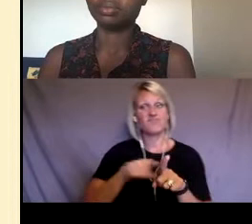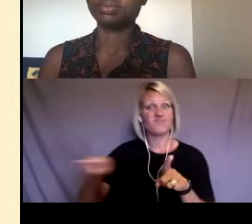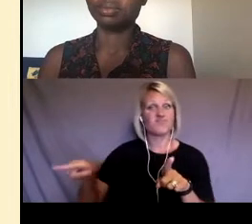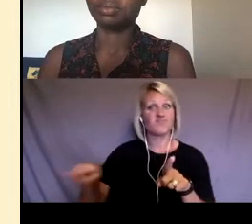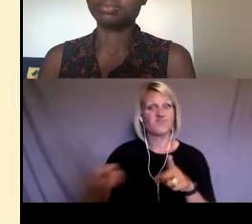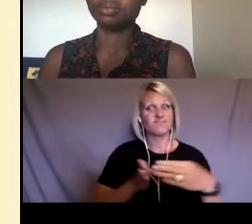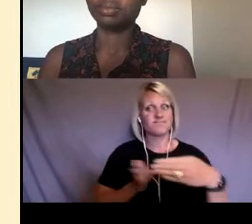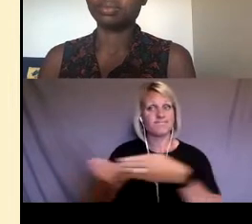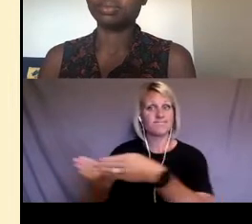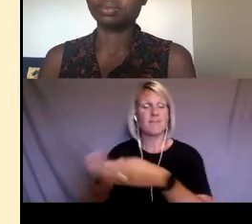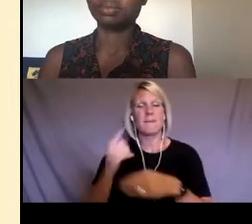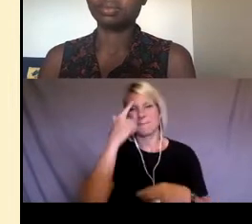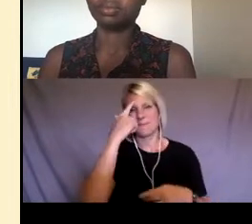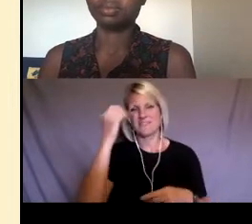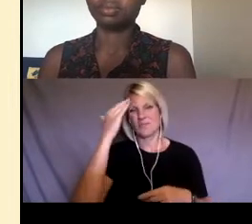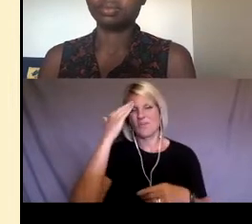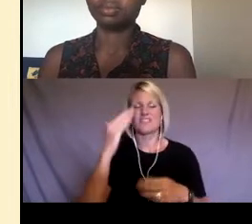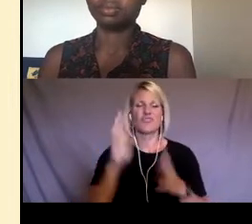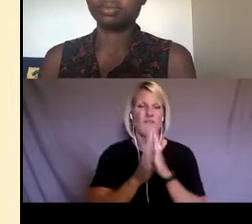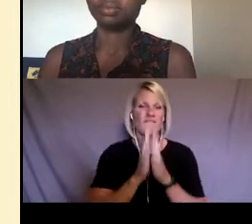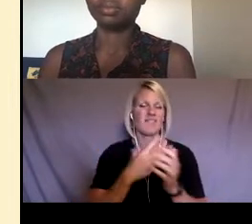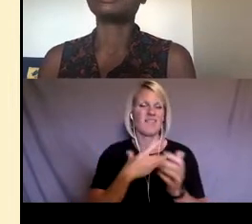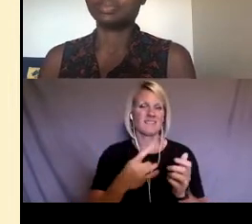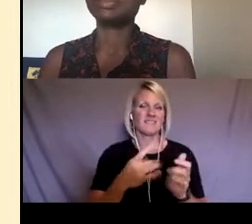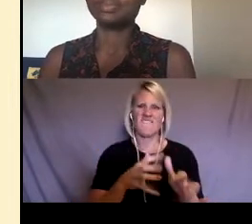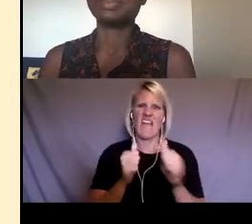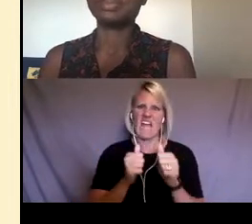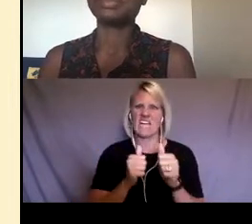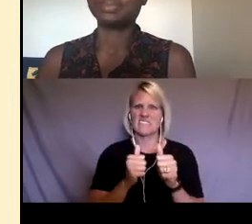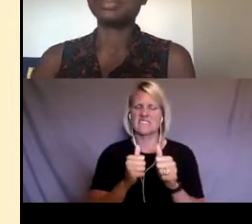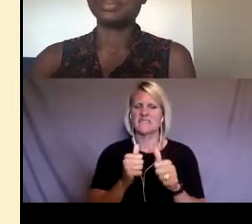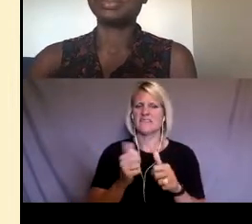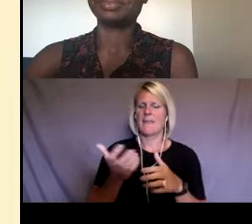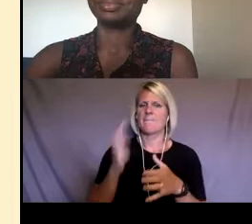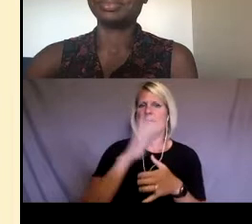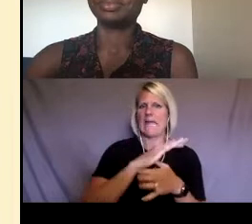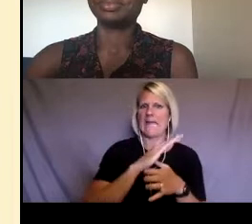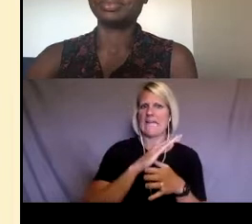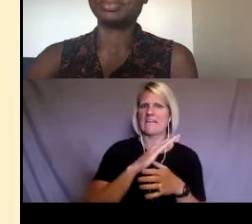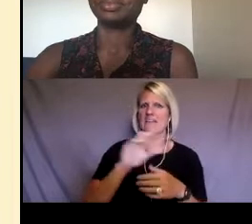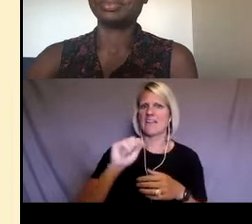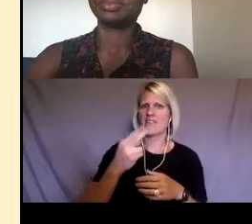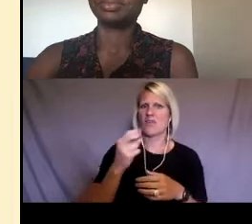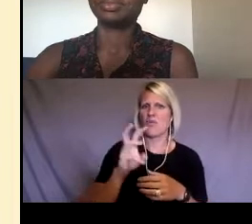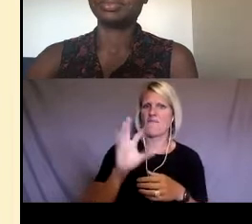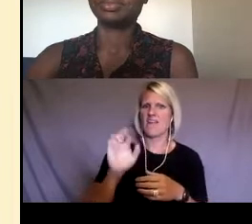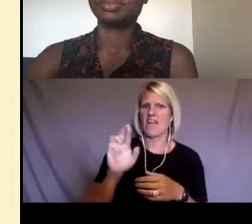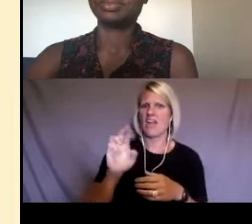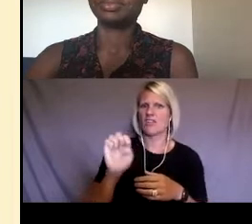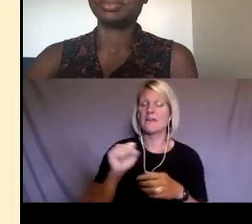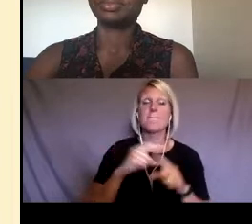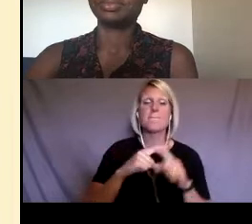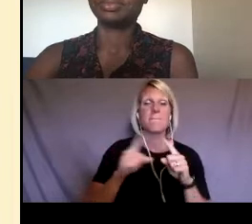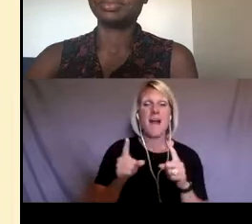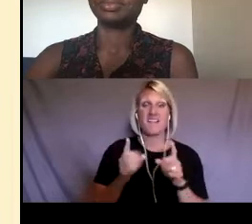likes to travel pretty fast on the main thoroughfares, but the side streets, having